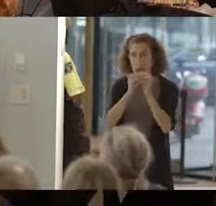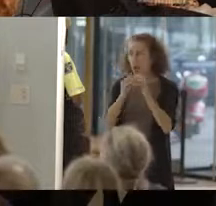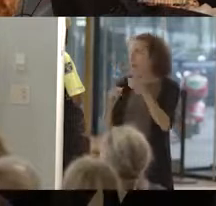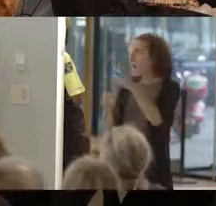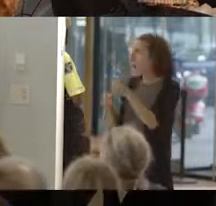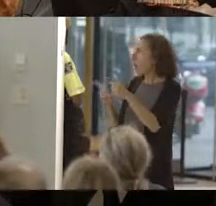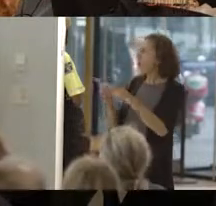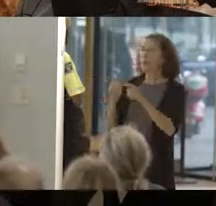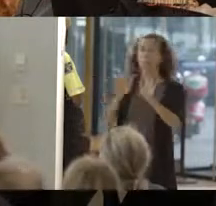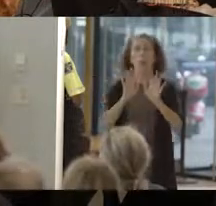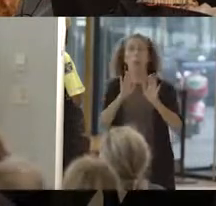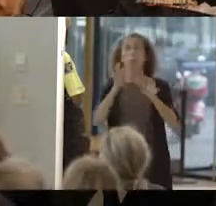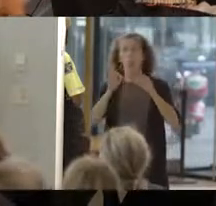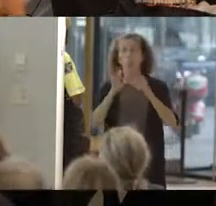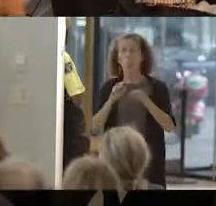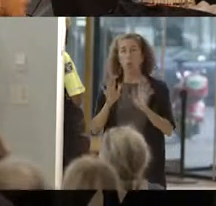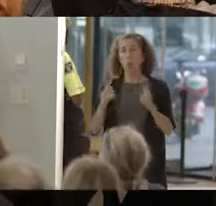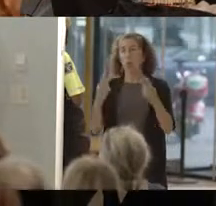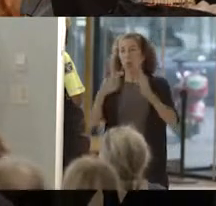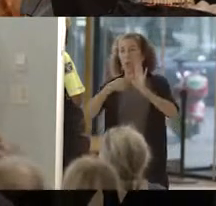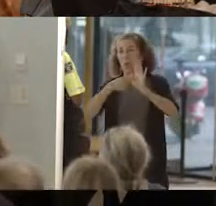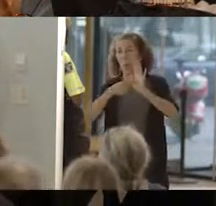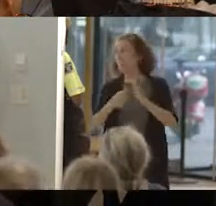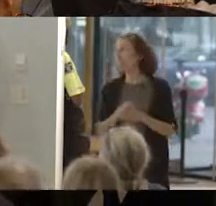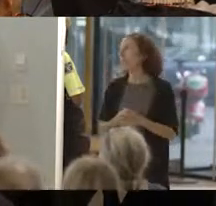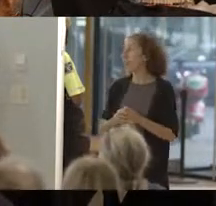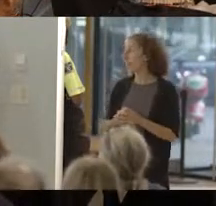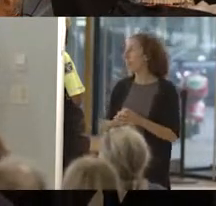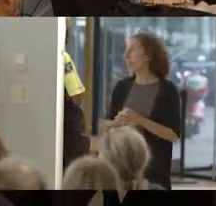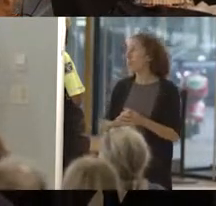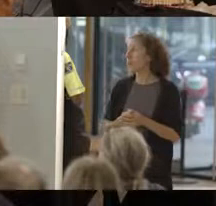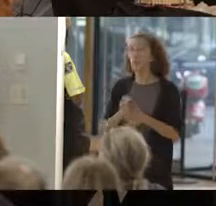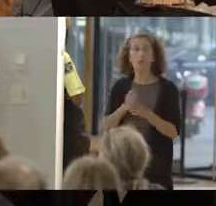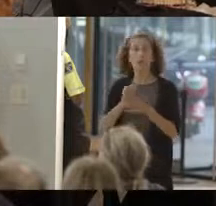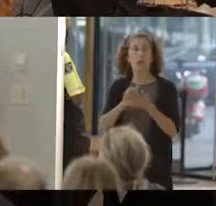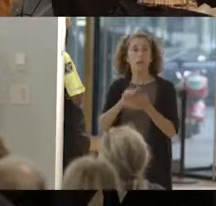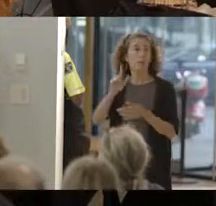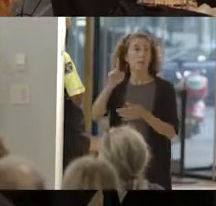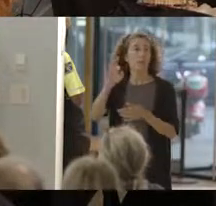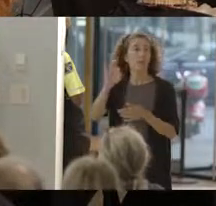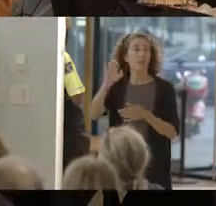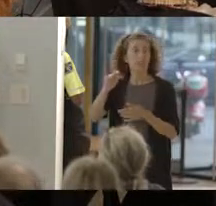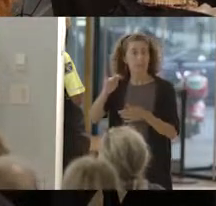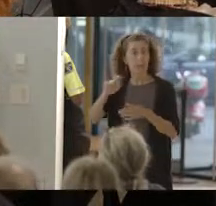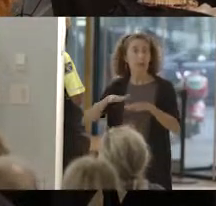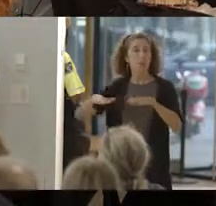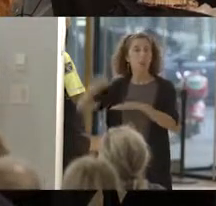Yep, hold on. Yep, so we represent this. However, I would say that our very strong leaning as a